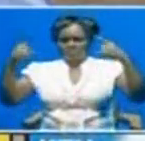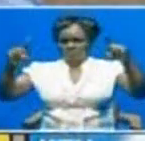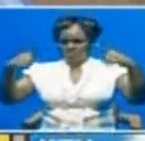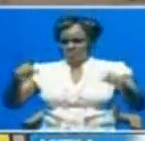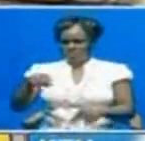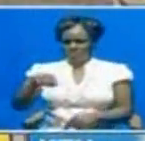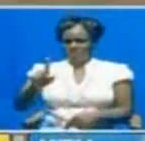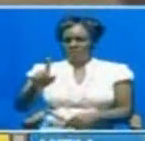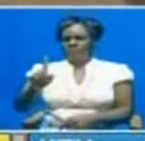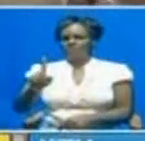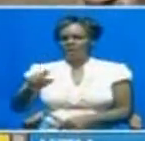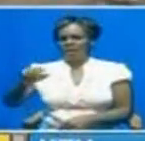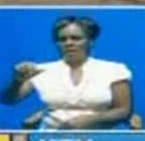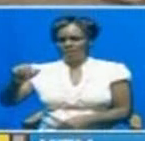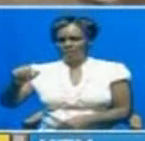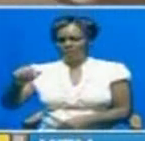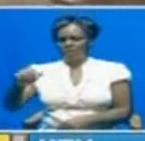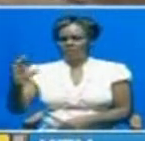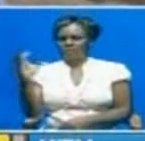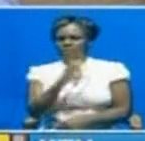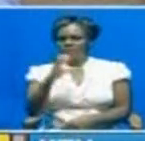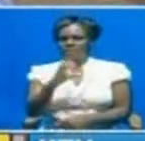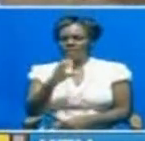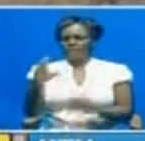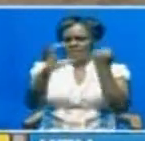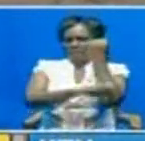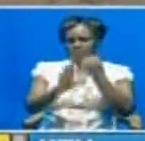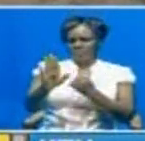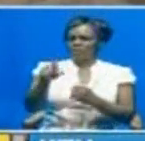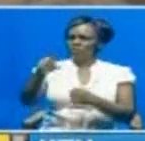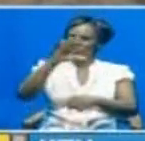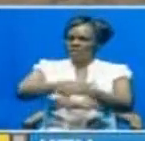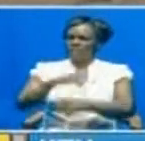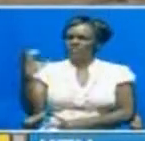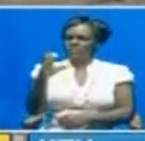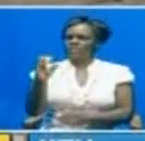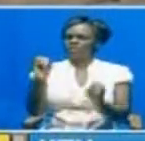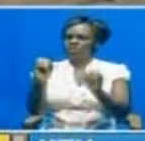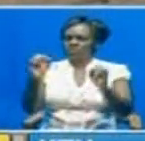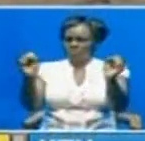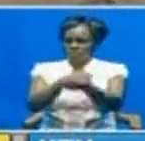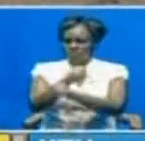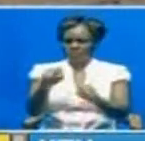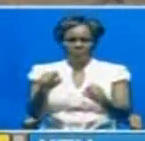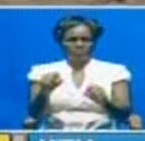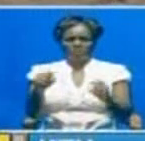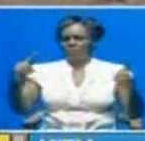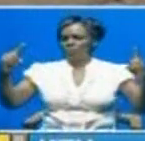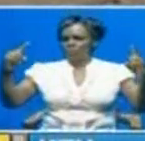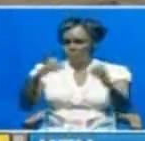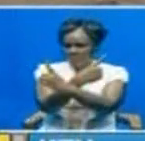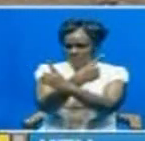because you are a citizen of Botswana. Probably if you had not acquired citizenship, you would not. Is that the case? On the